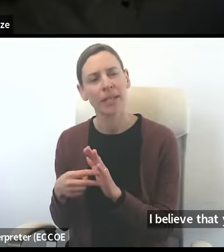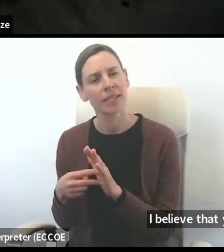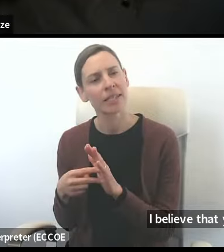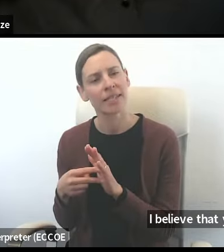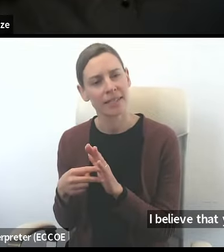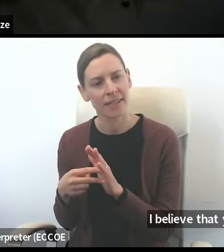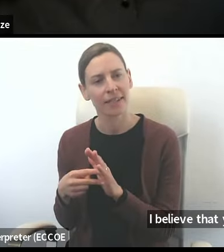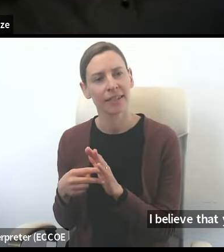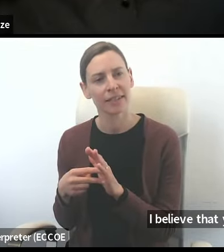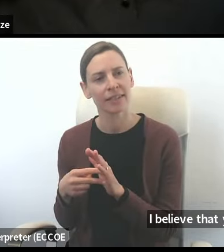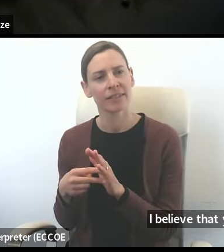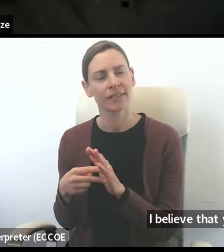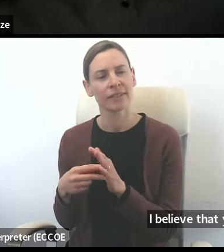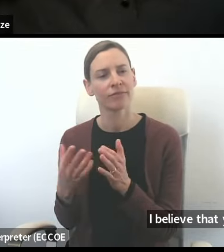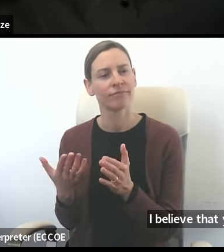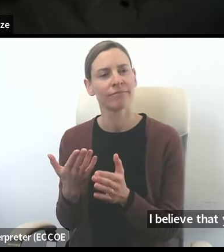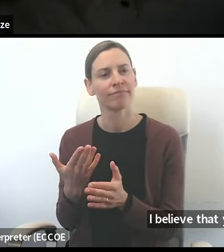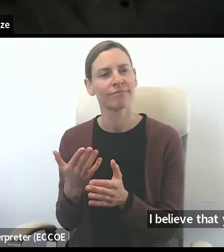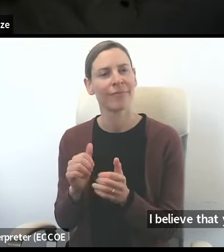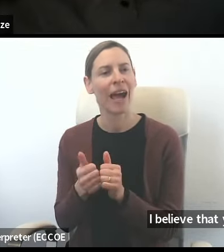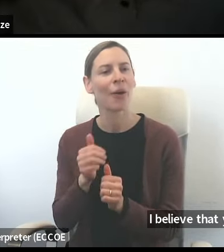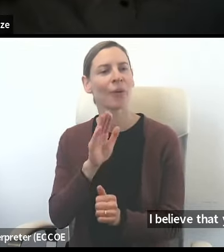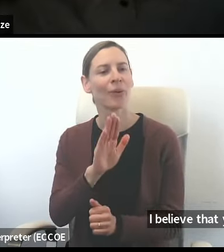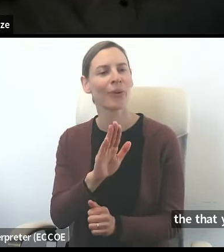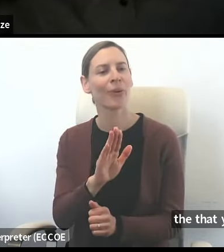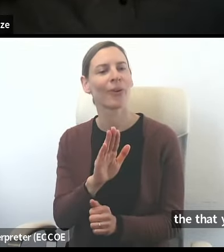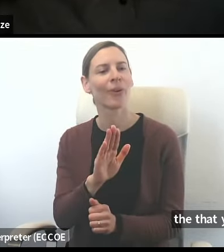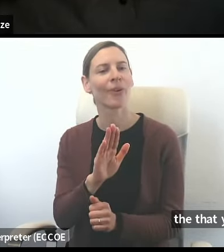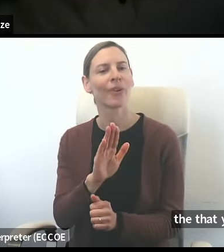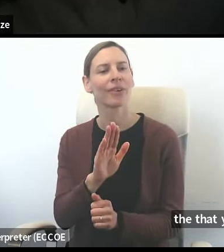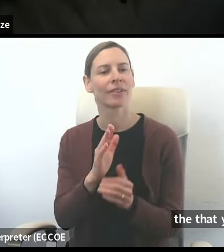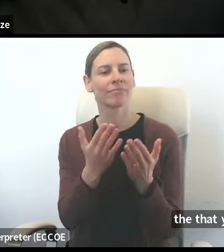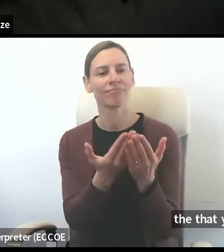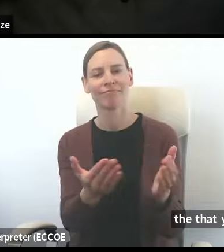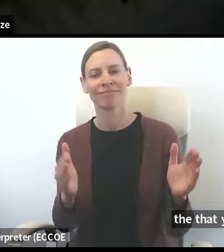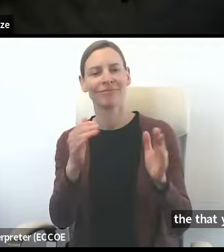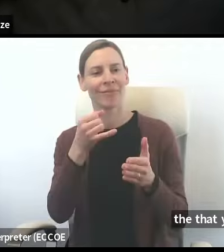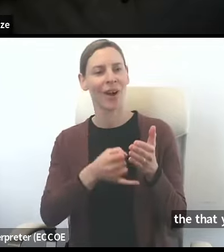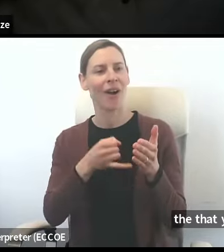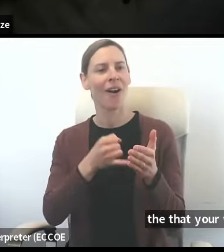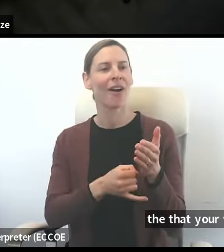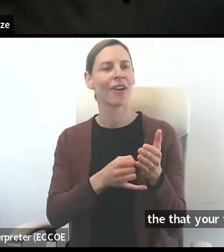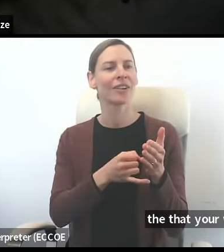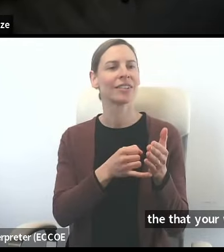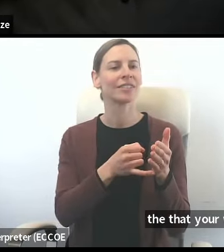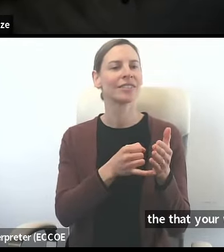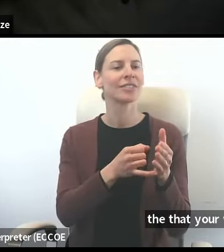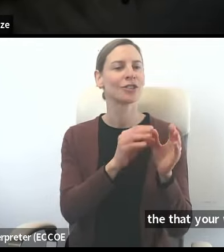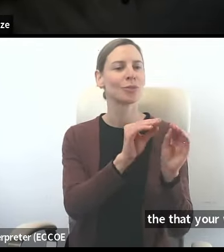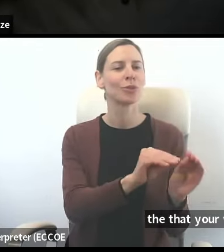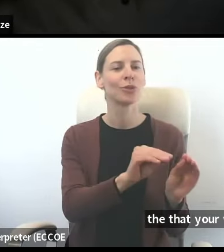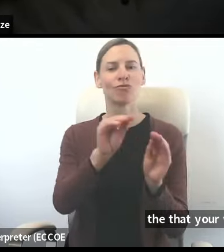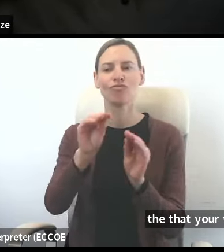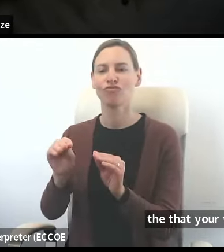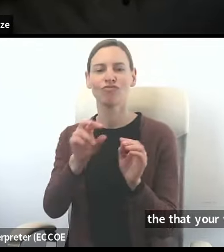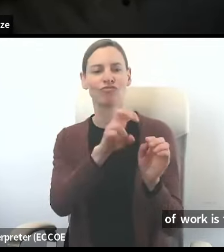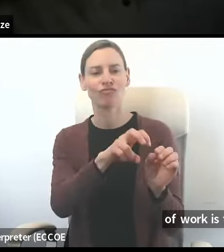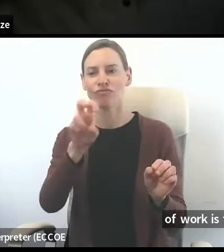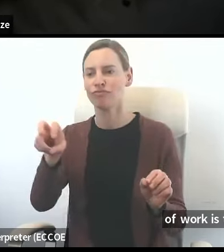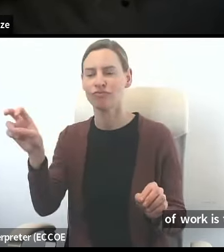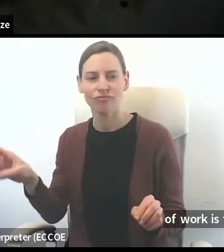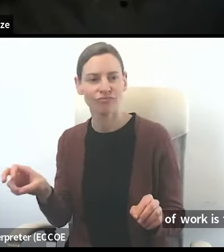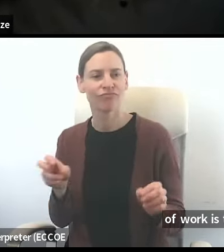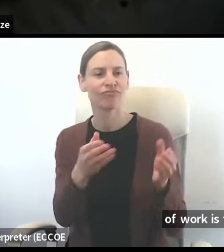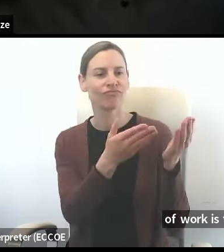that your work has sort of traveled, that this body of work is traveling in particular, but you all have